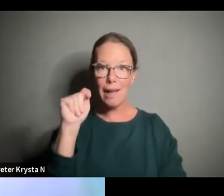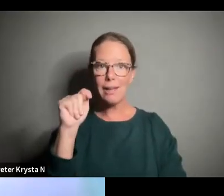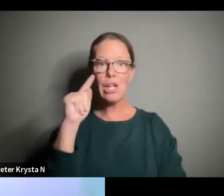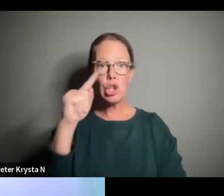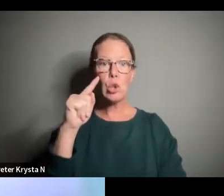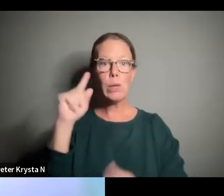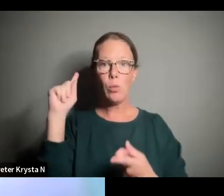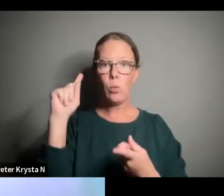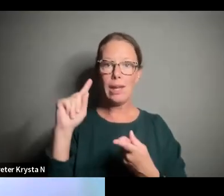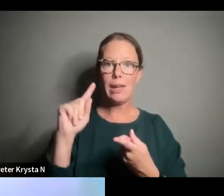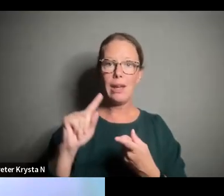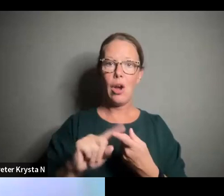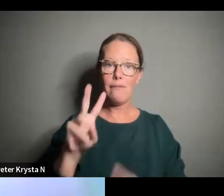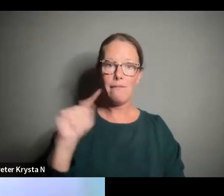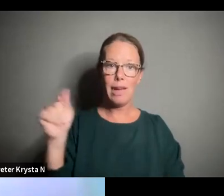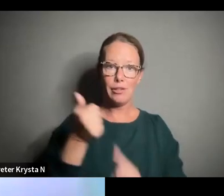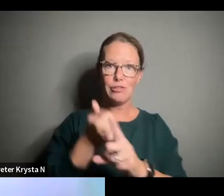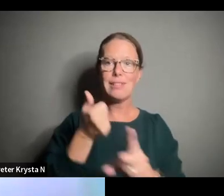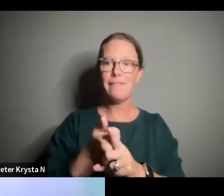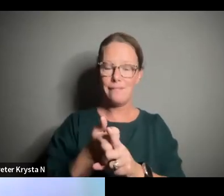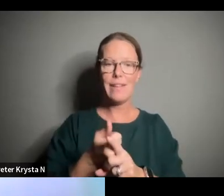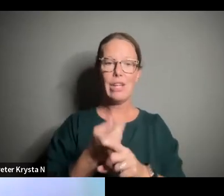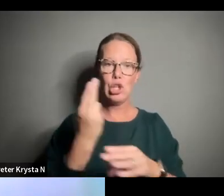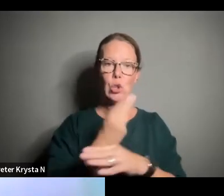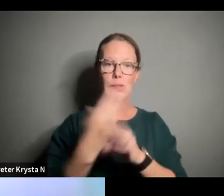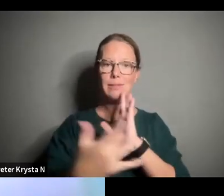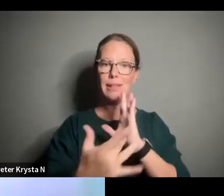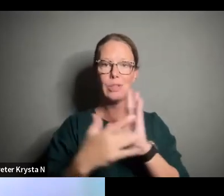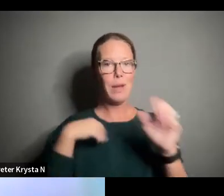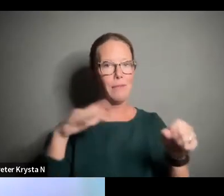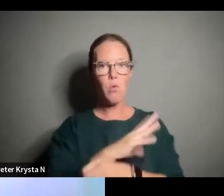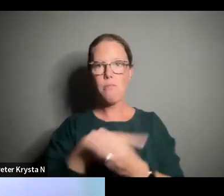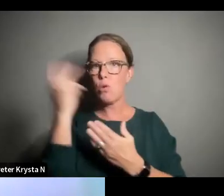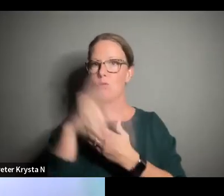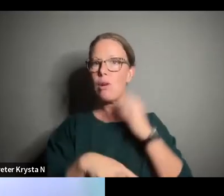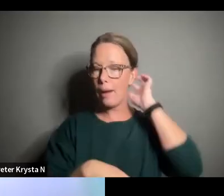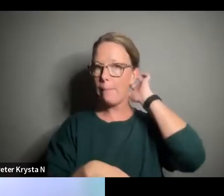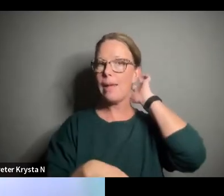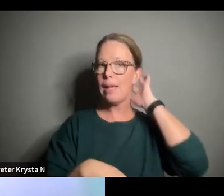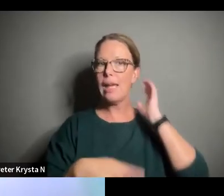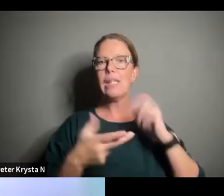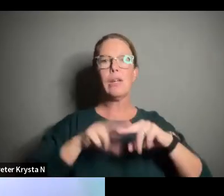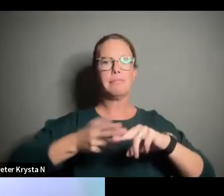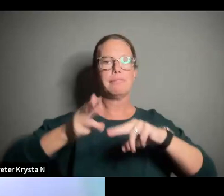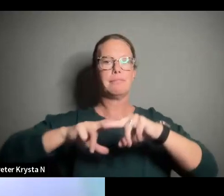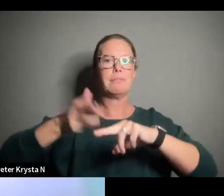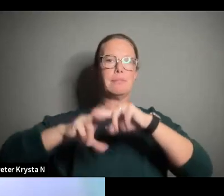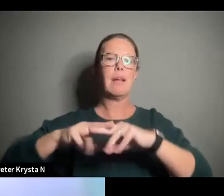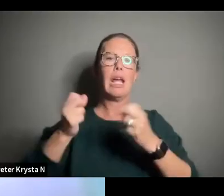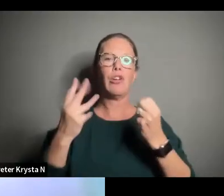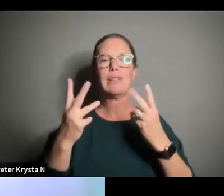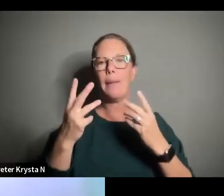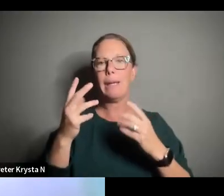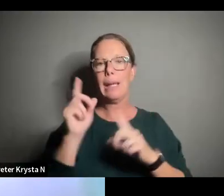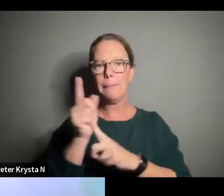at home by yourself. Using this technology. We've actually have an entire program for that where we slowly increase how many minutes. And that's, if you've been on a